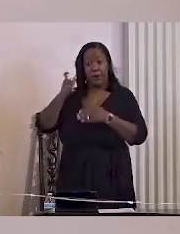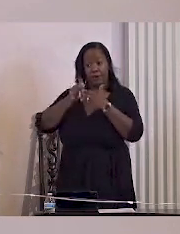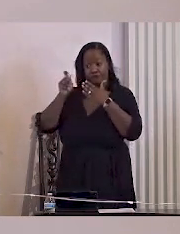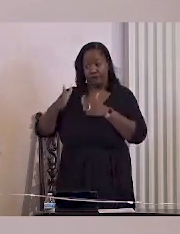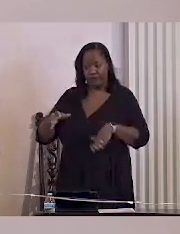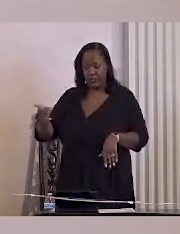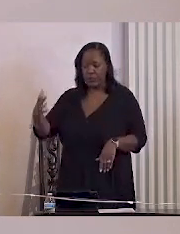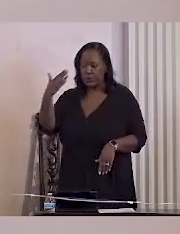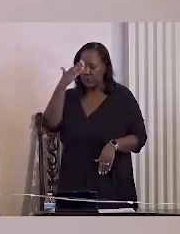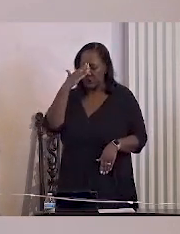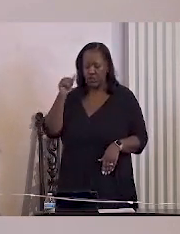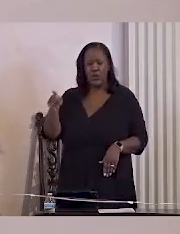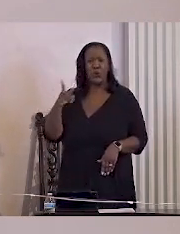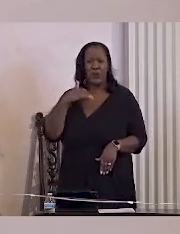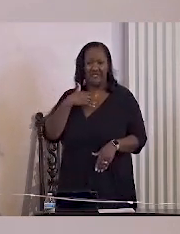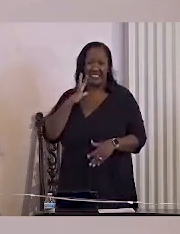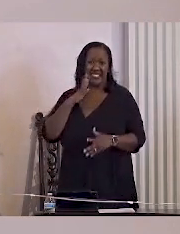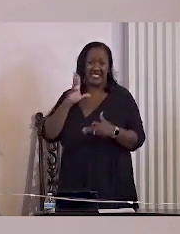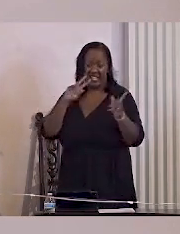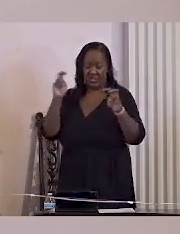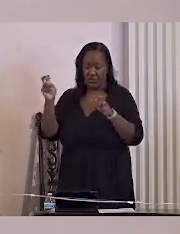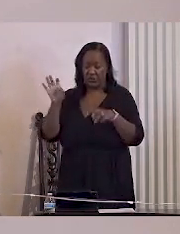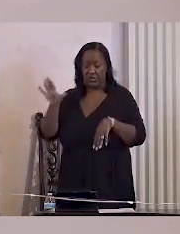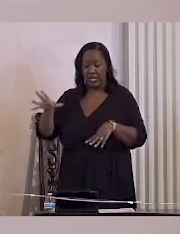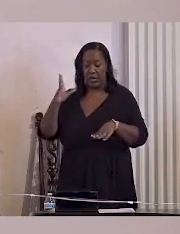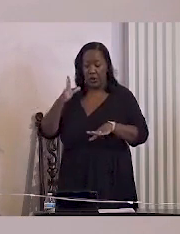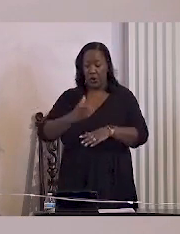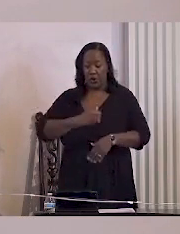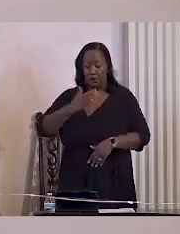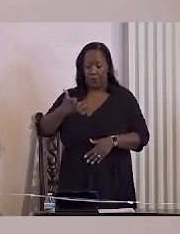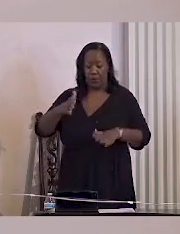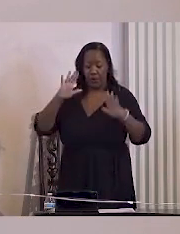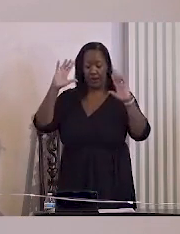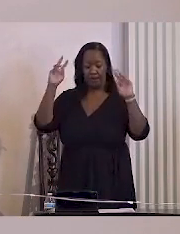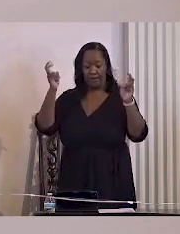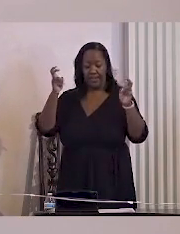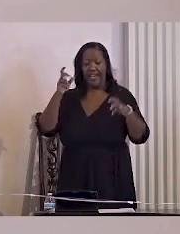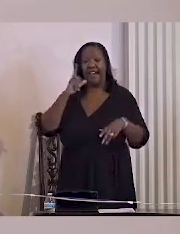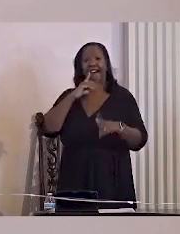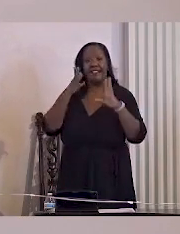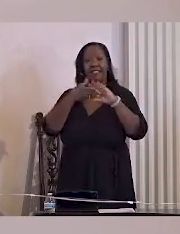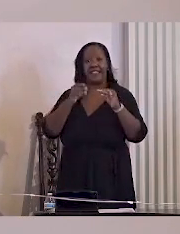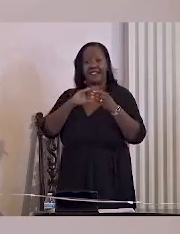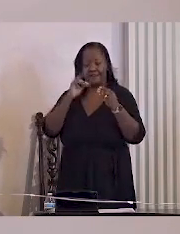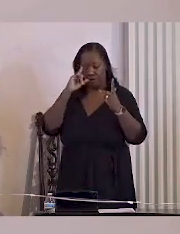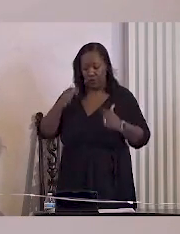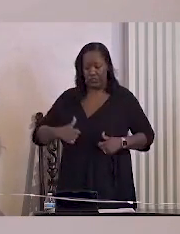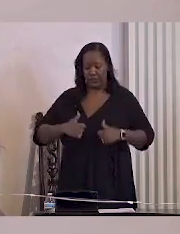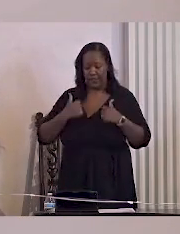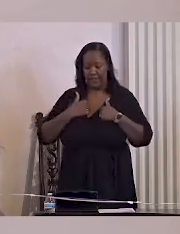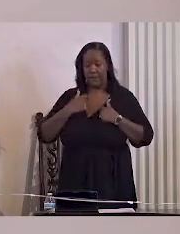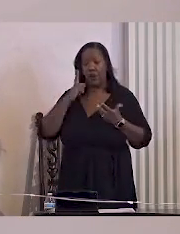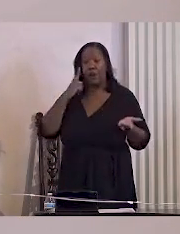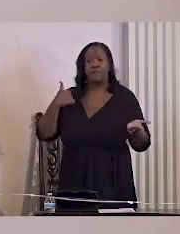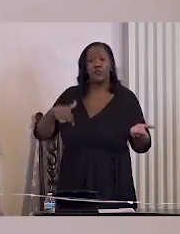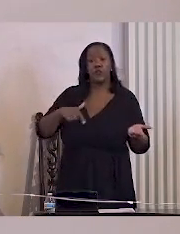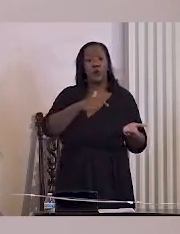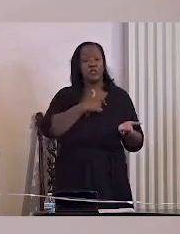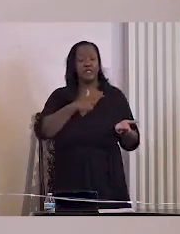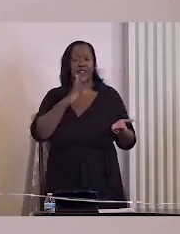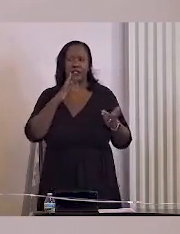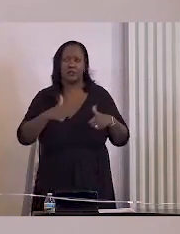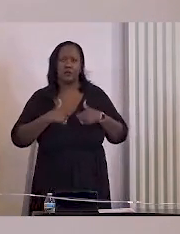Litany for Survival, "For those of us who live at the shoreline, standing upon the constant edges of